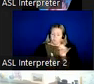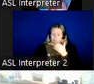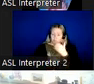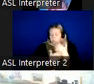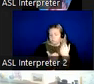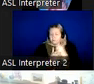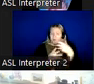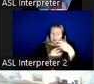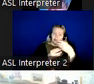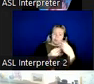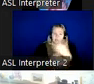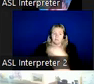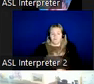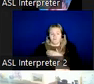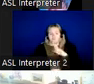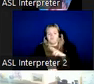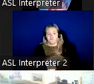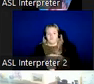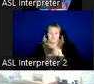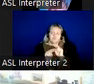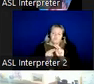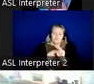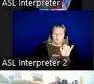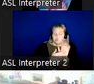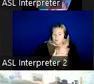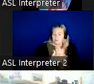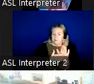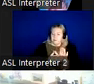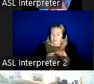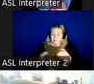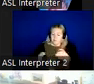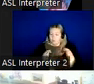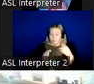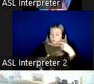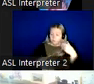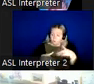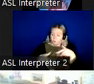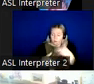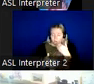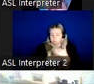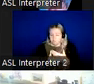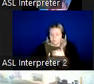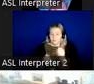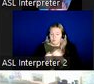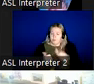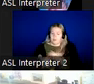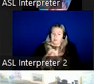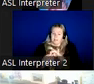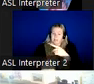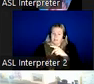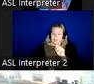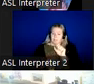nature as well, especially with all of our nice trails, right? So like connect out with the Connect Pass, and you're able